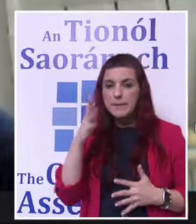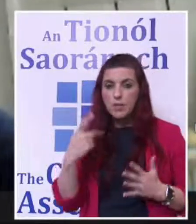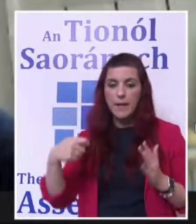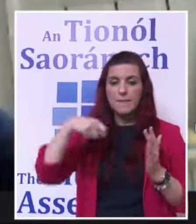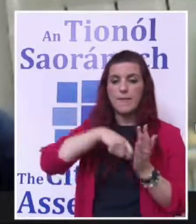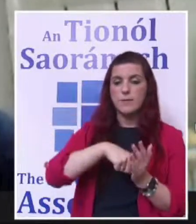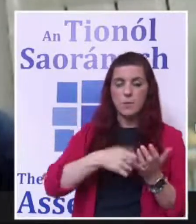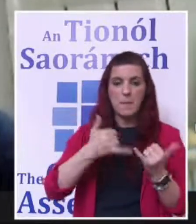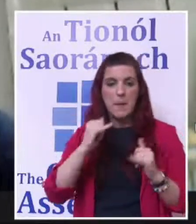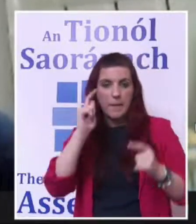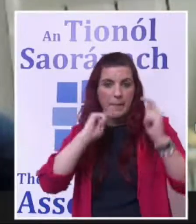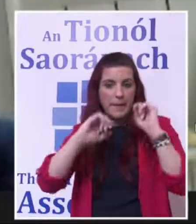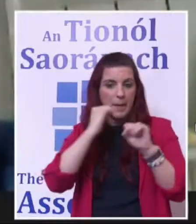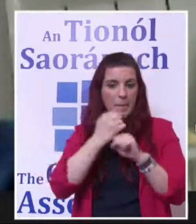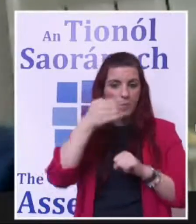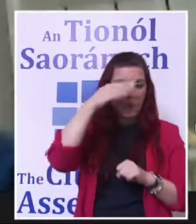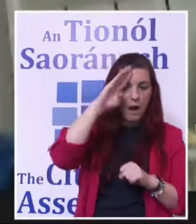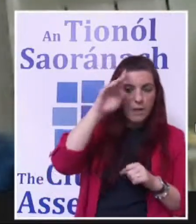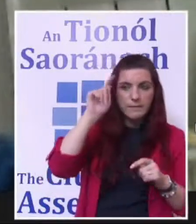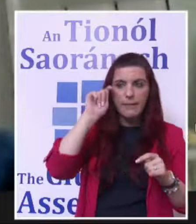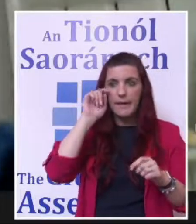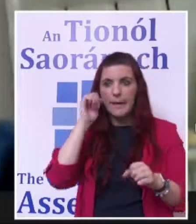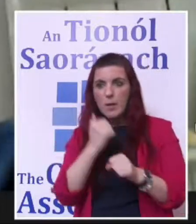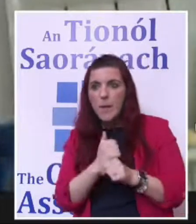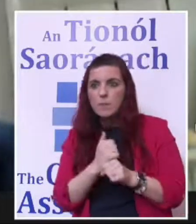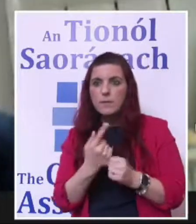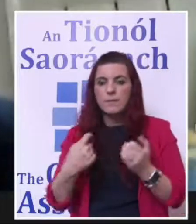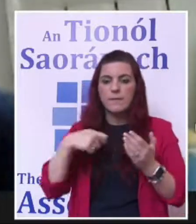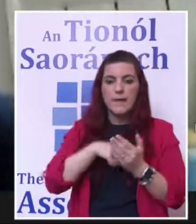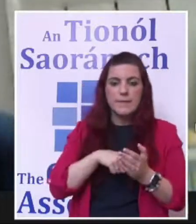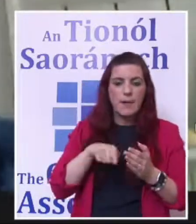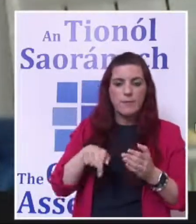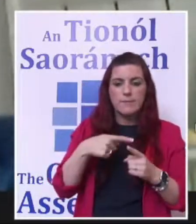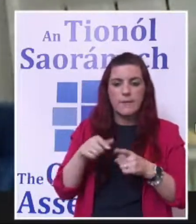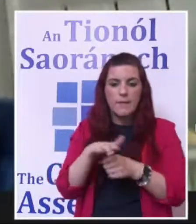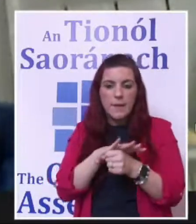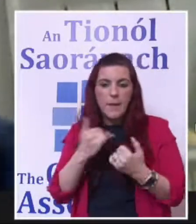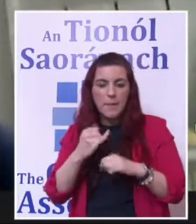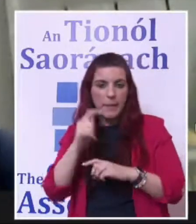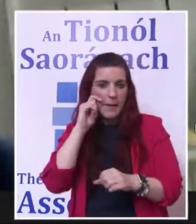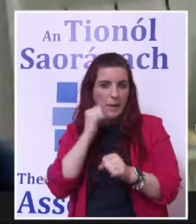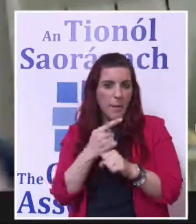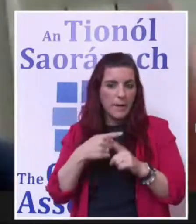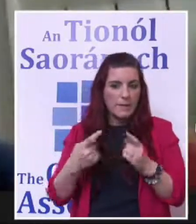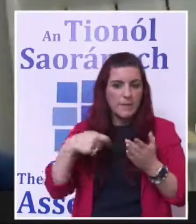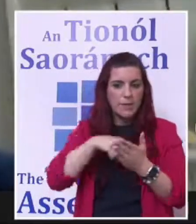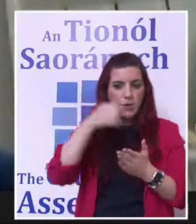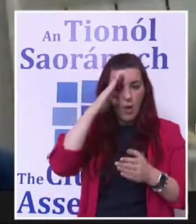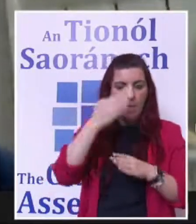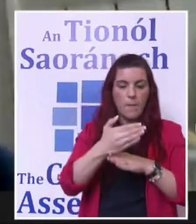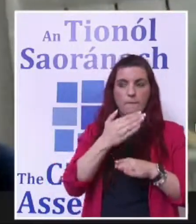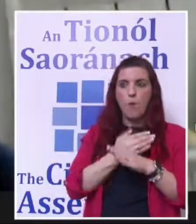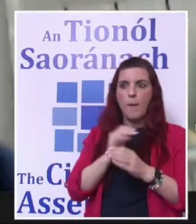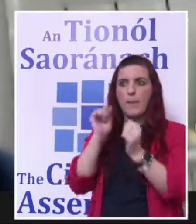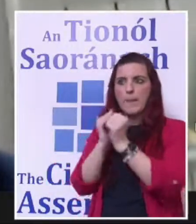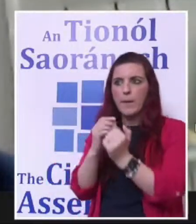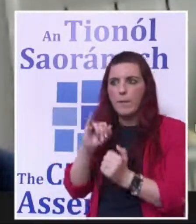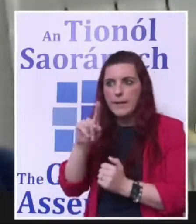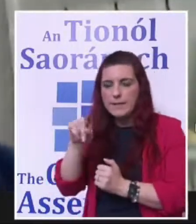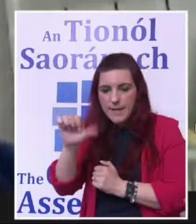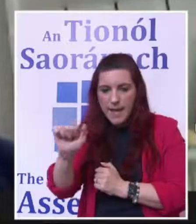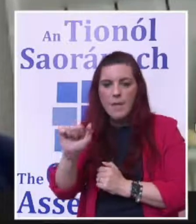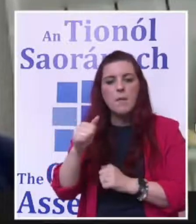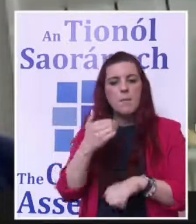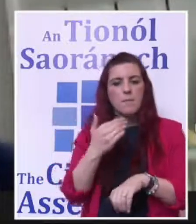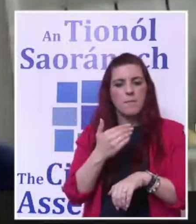might be looking at Ireland and looking at other areas that they might be looking to invest in before they go to the IDAs of the world, because